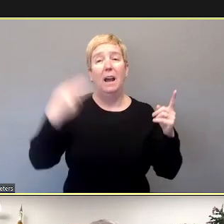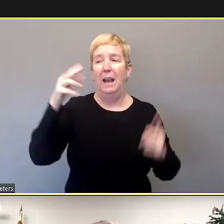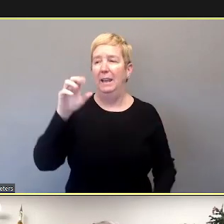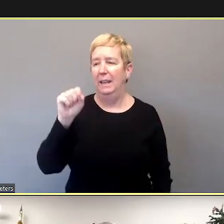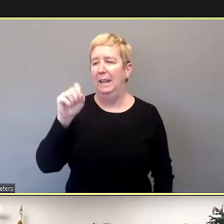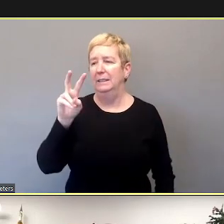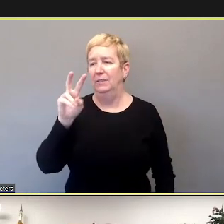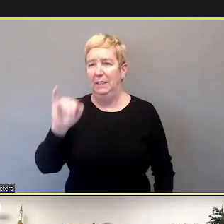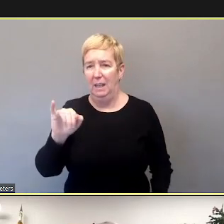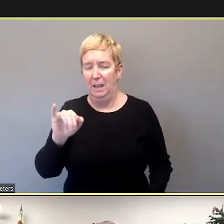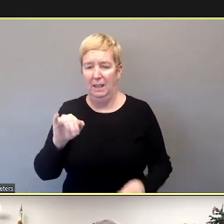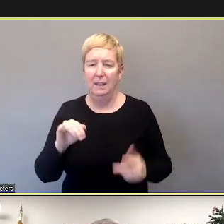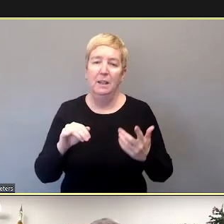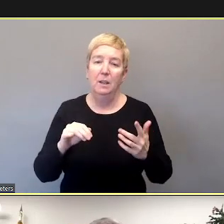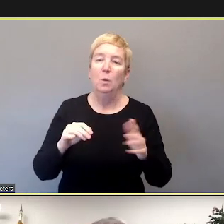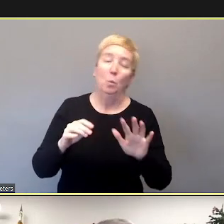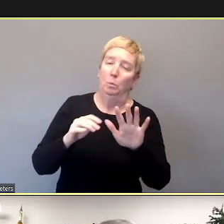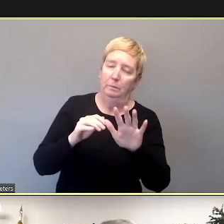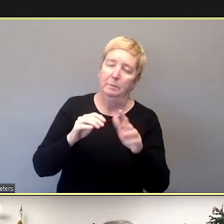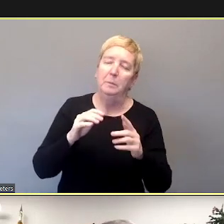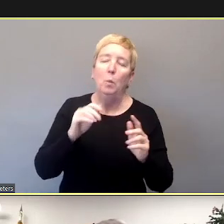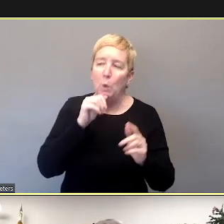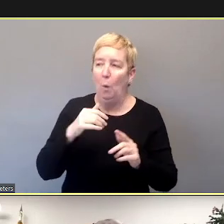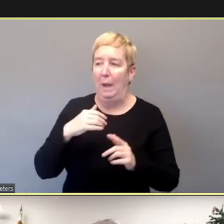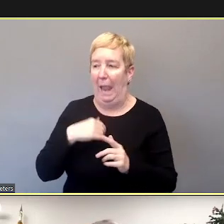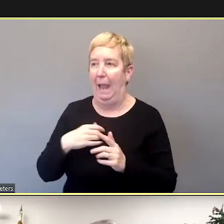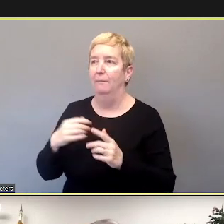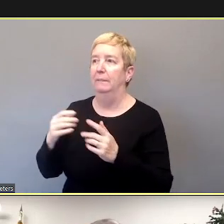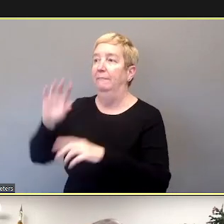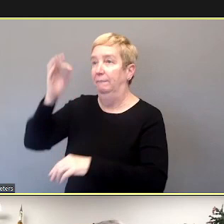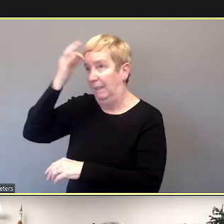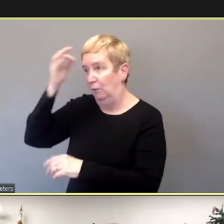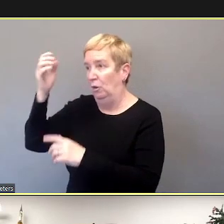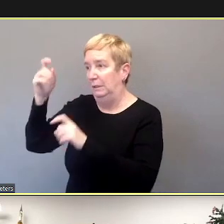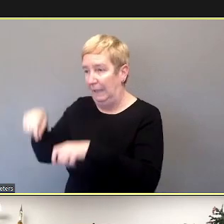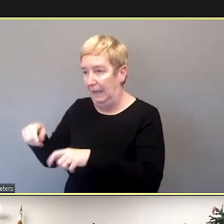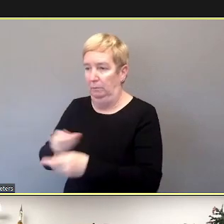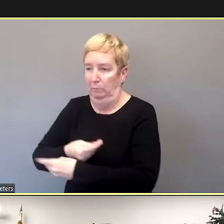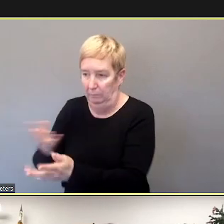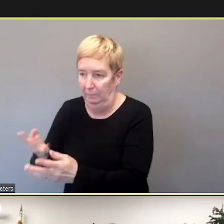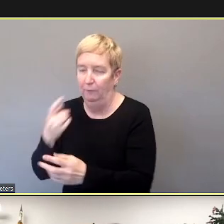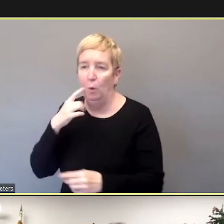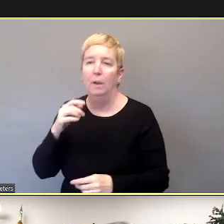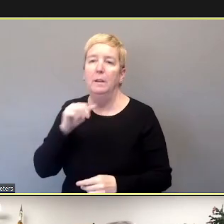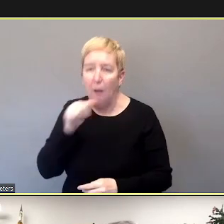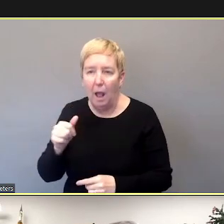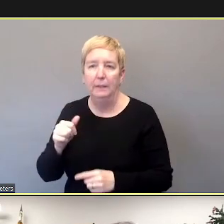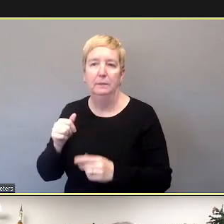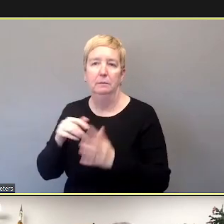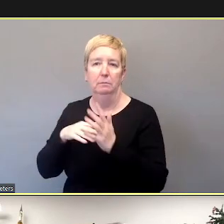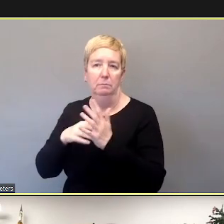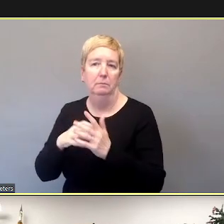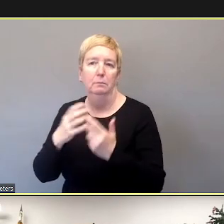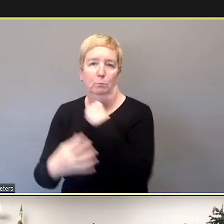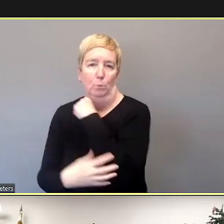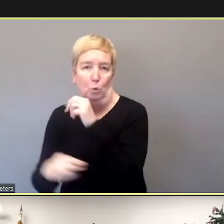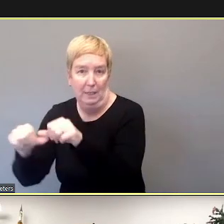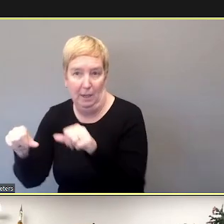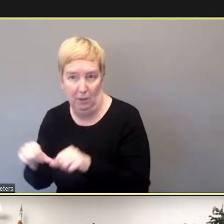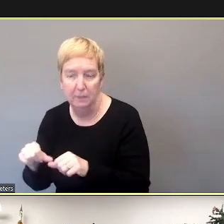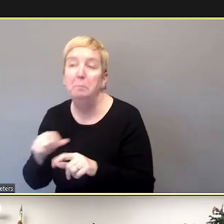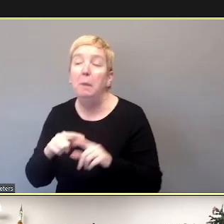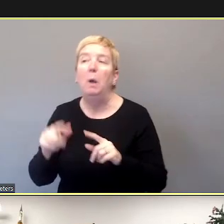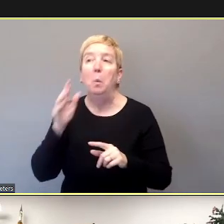into non-high SVI zip codes yet, although they're starting to deliver them. So just as a reminder, right now,